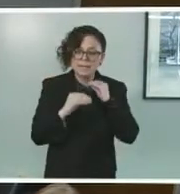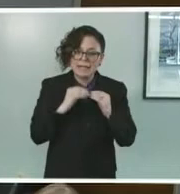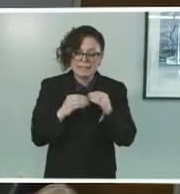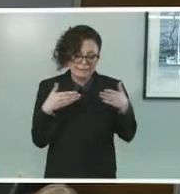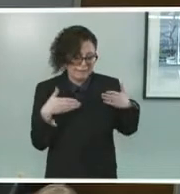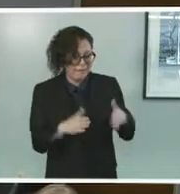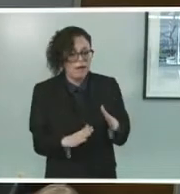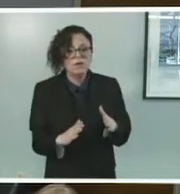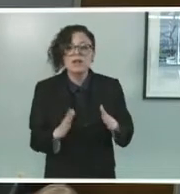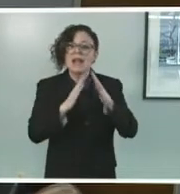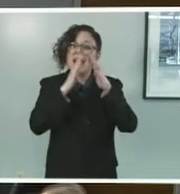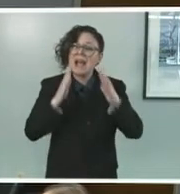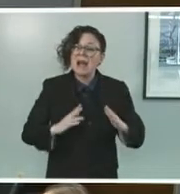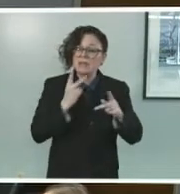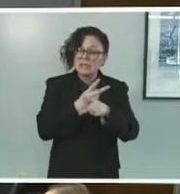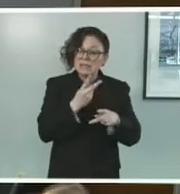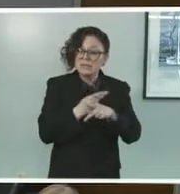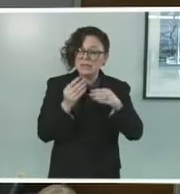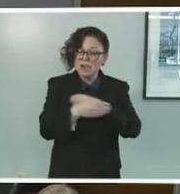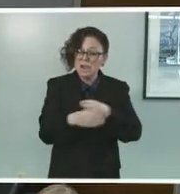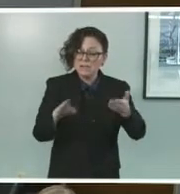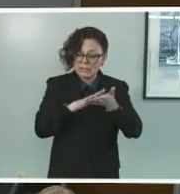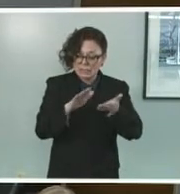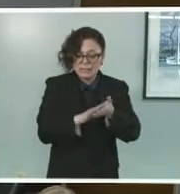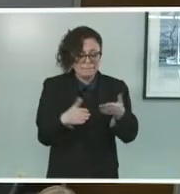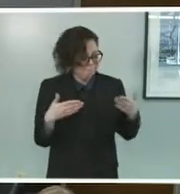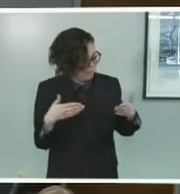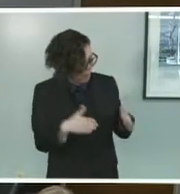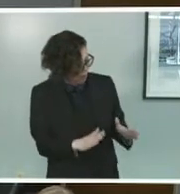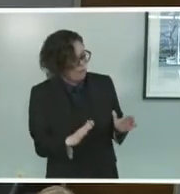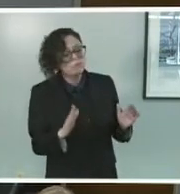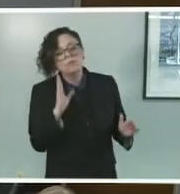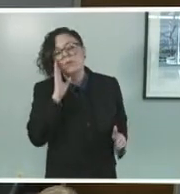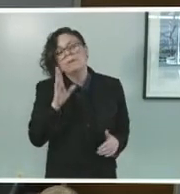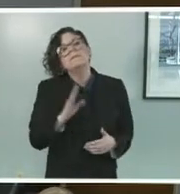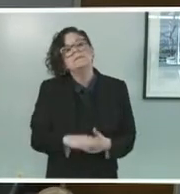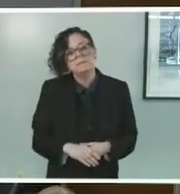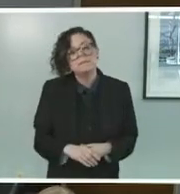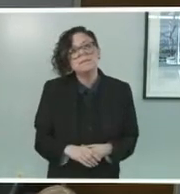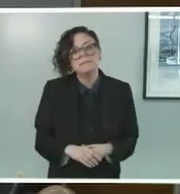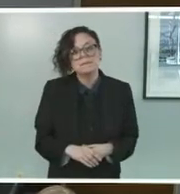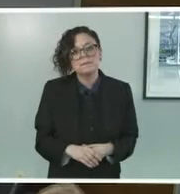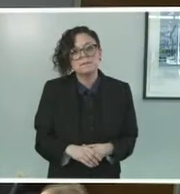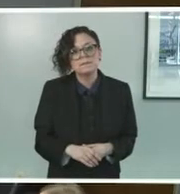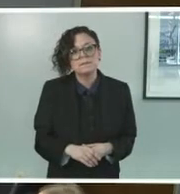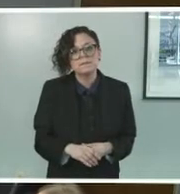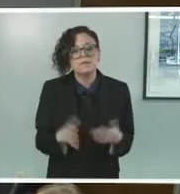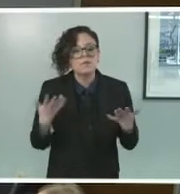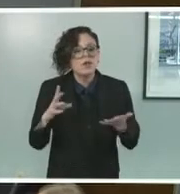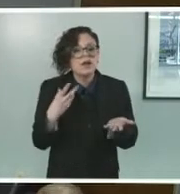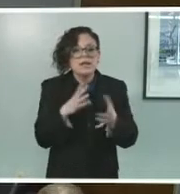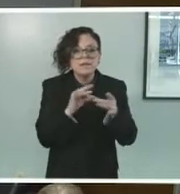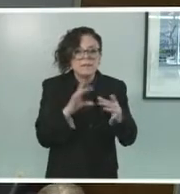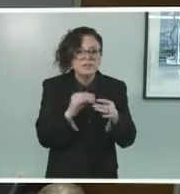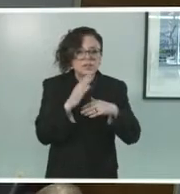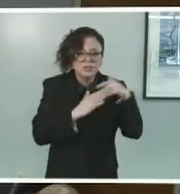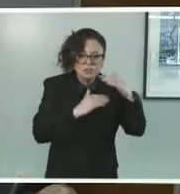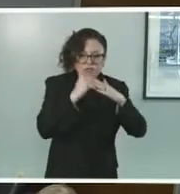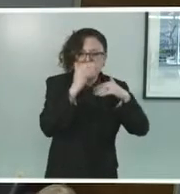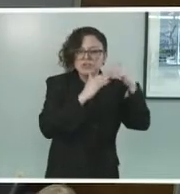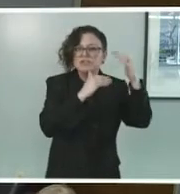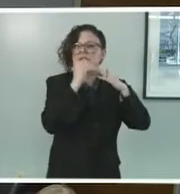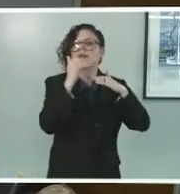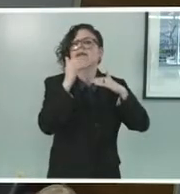Housekeeping and office cleaning? Allowed. Allowed. We've already touched on construction businesses are allowed to